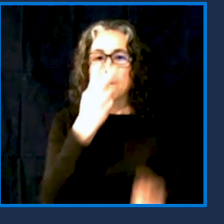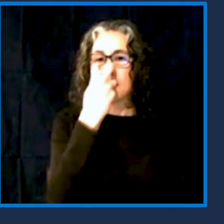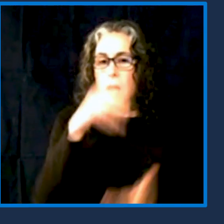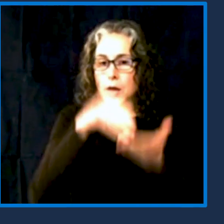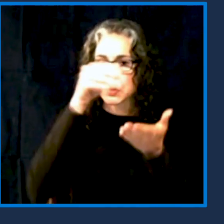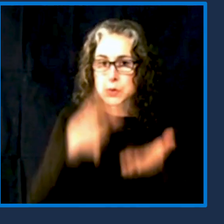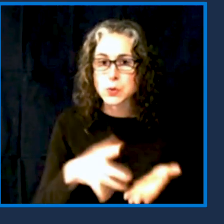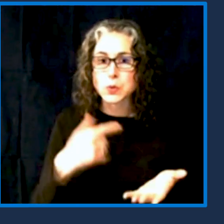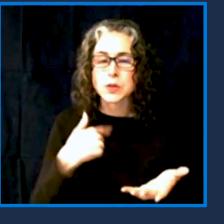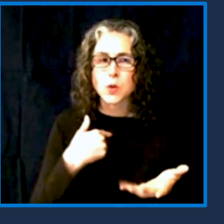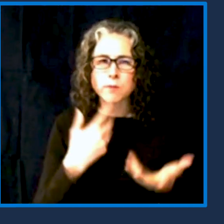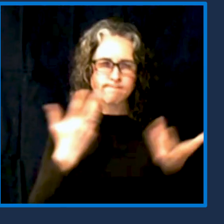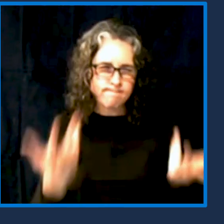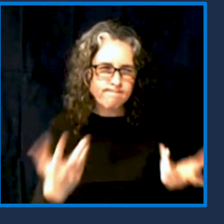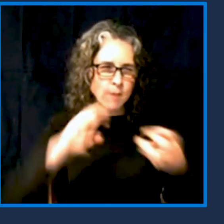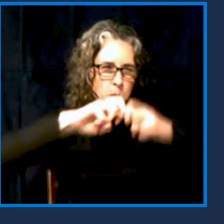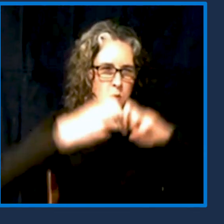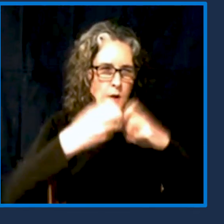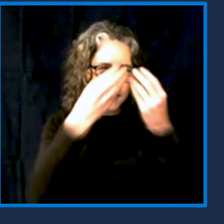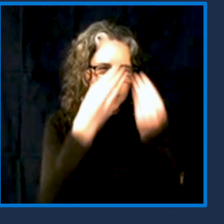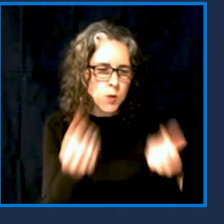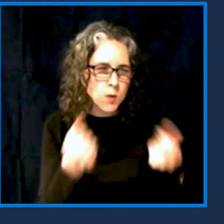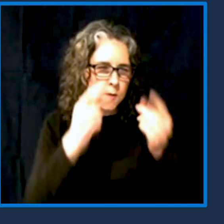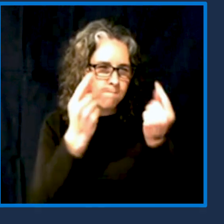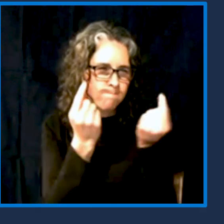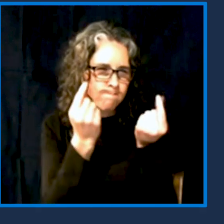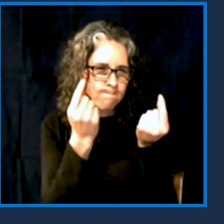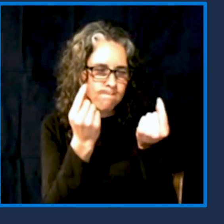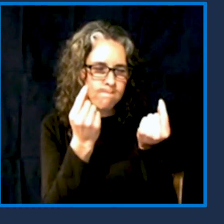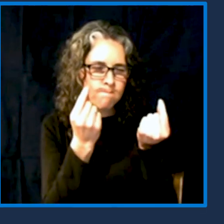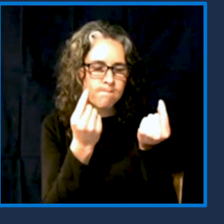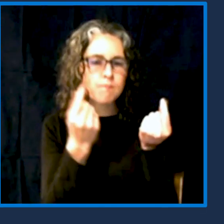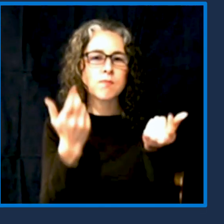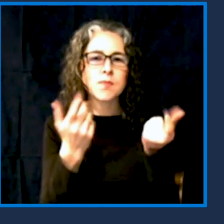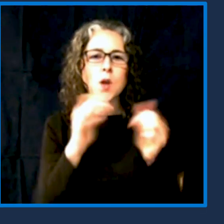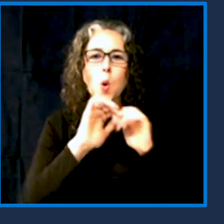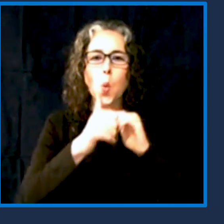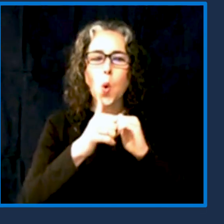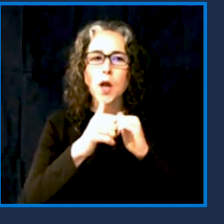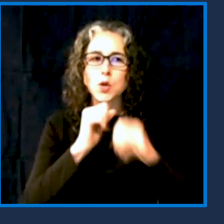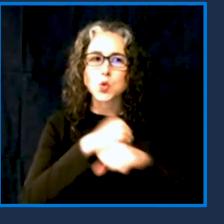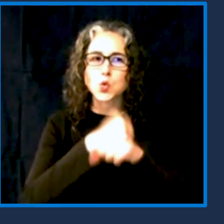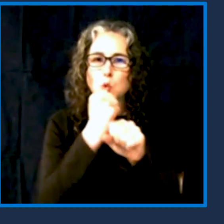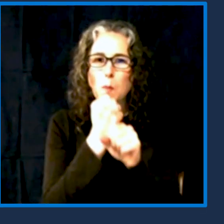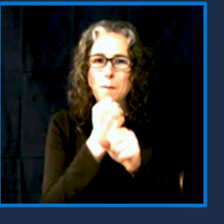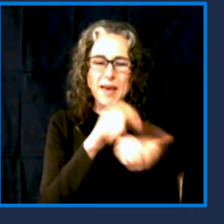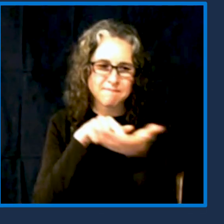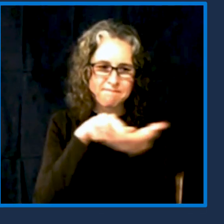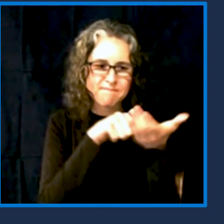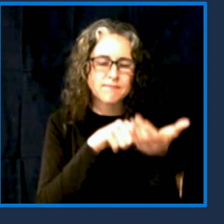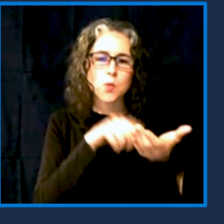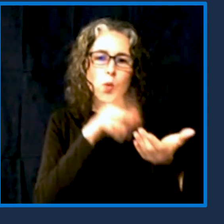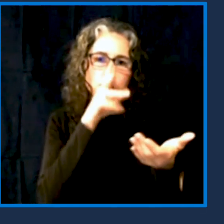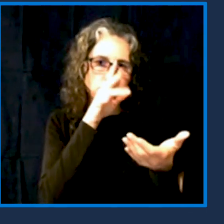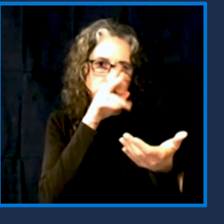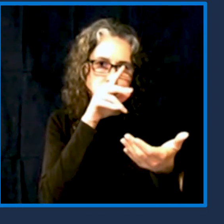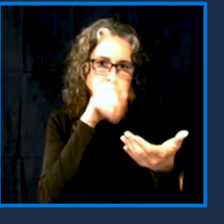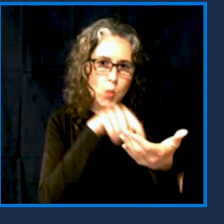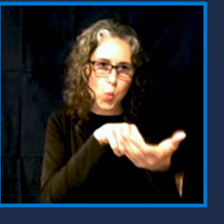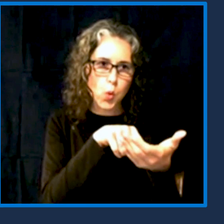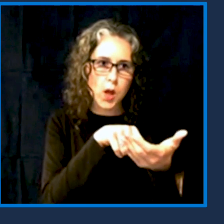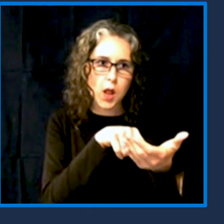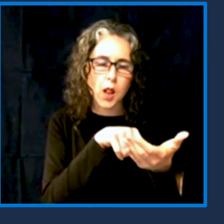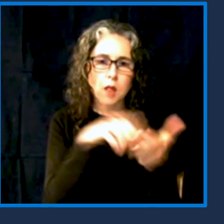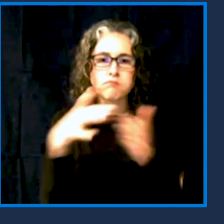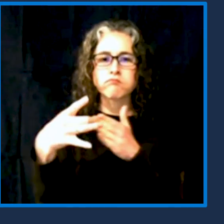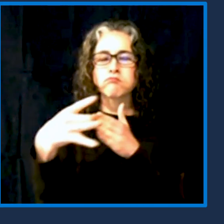out to solve this problem where we were trying to create a little device that with voice prompts help blind people